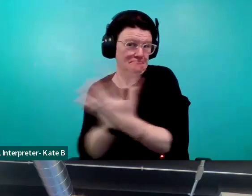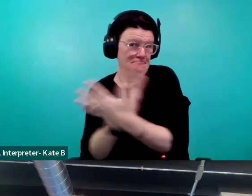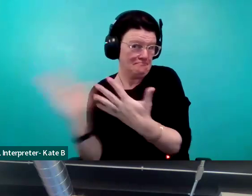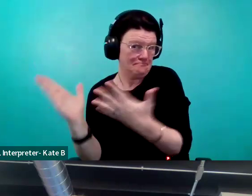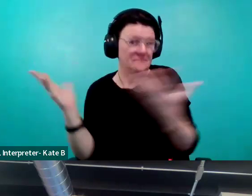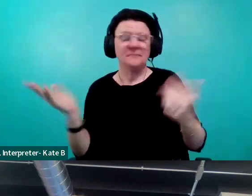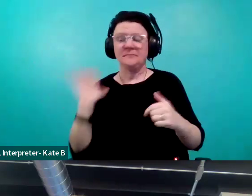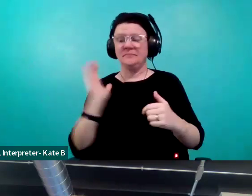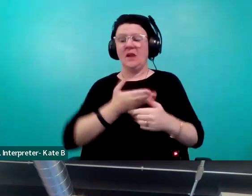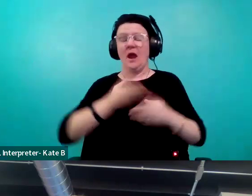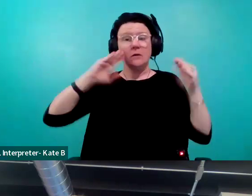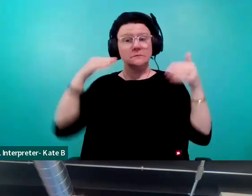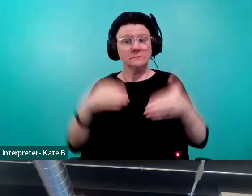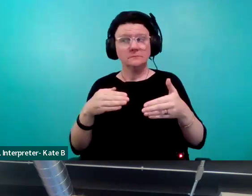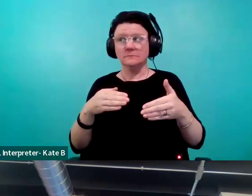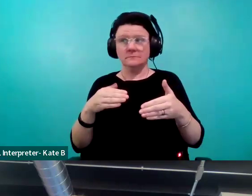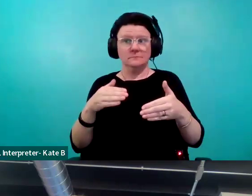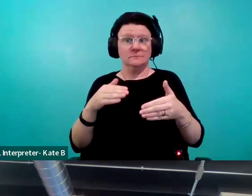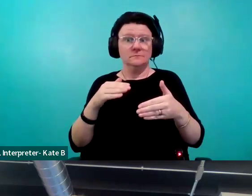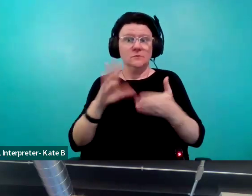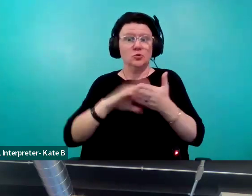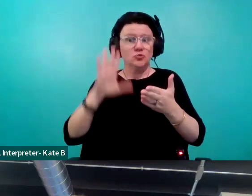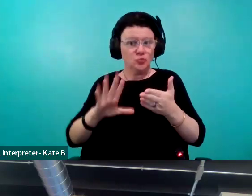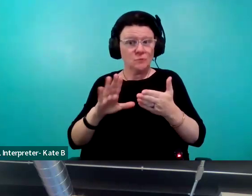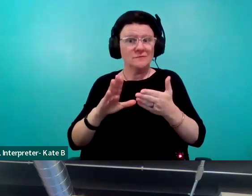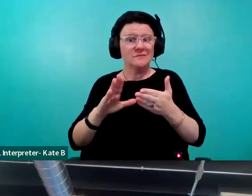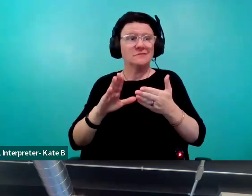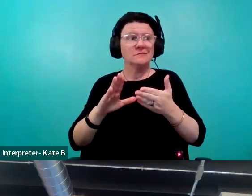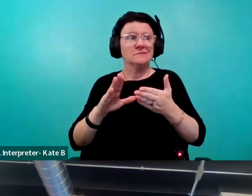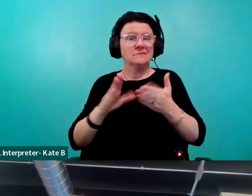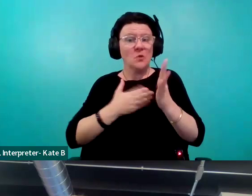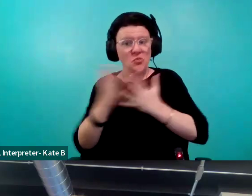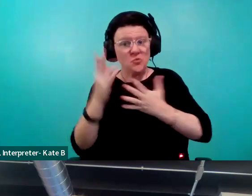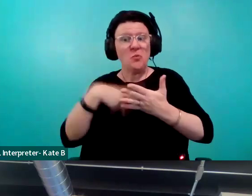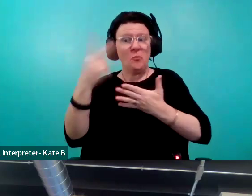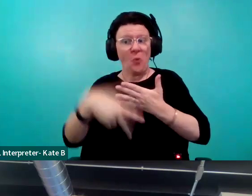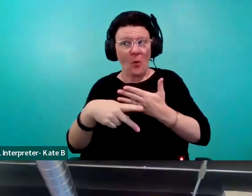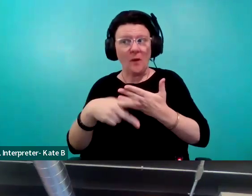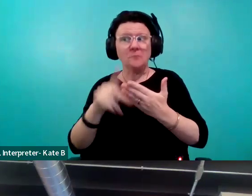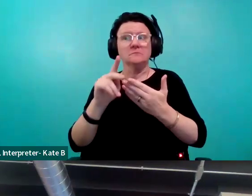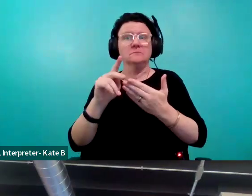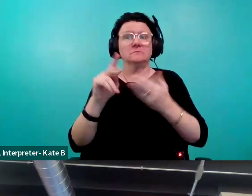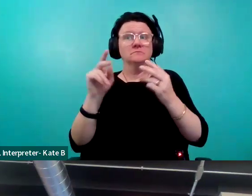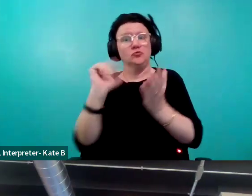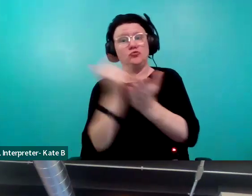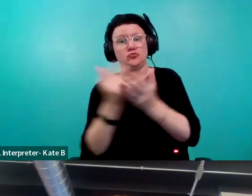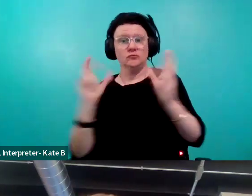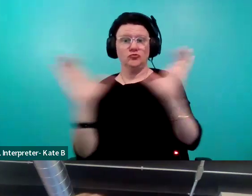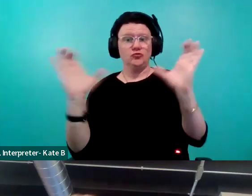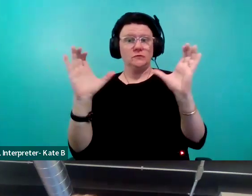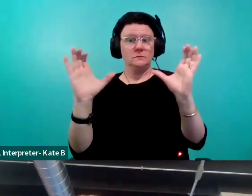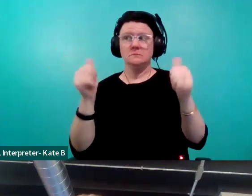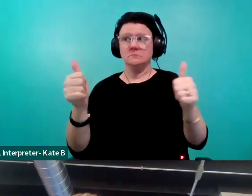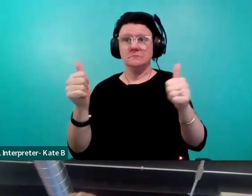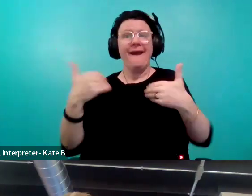to emphasize is the success of students who are coming through these programs into getting into independent living and